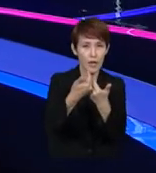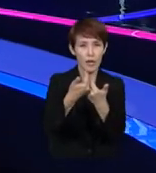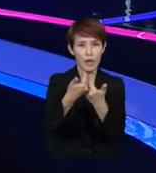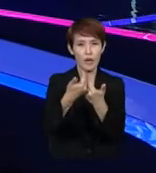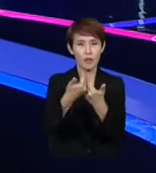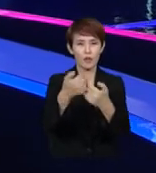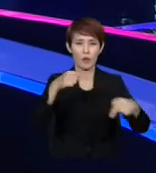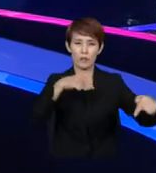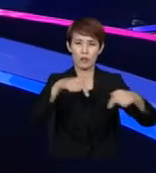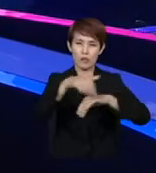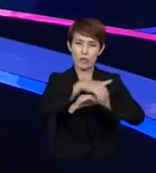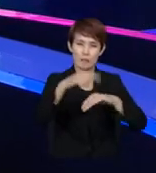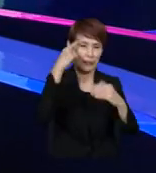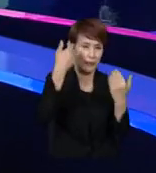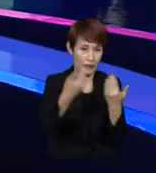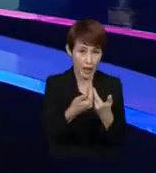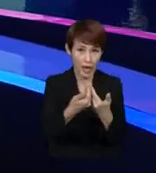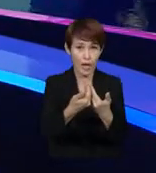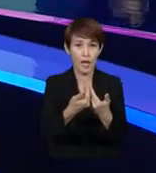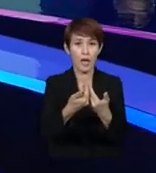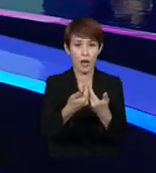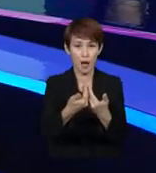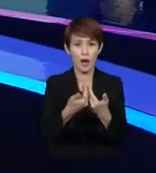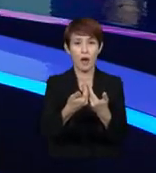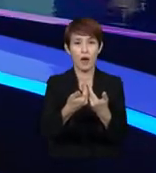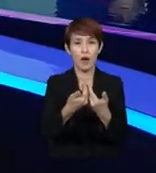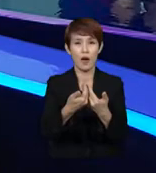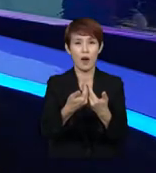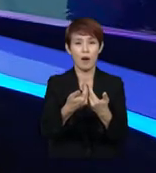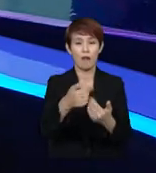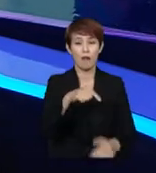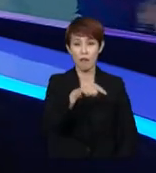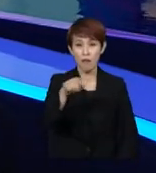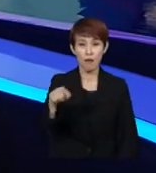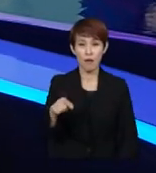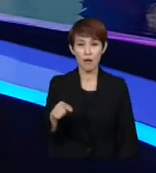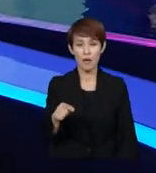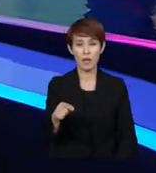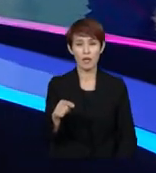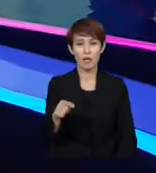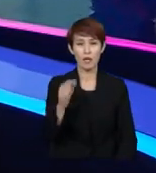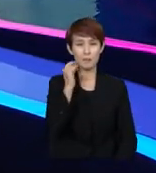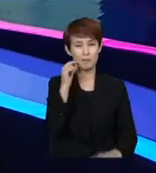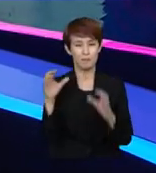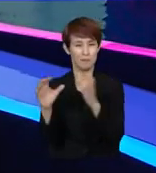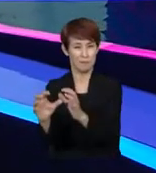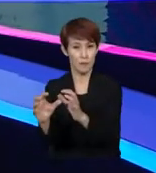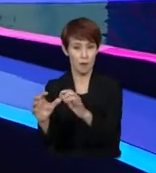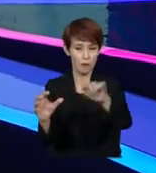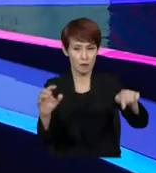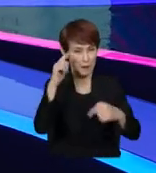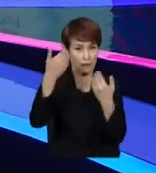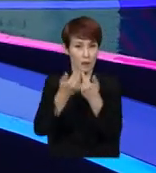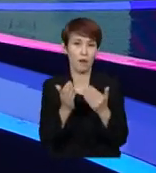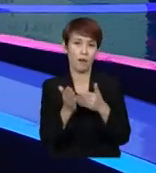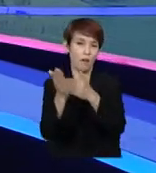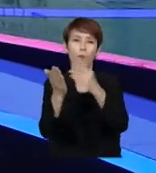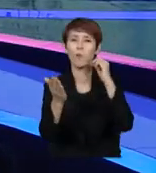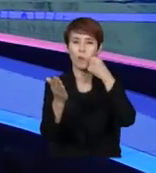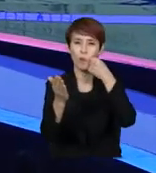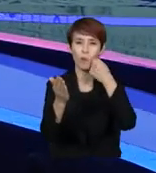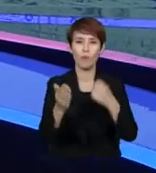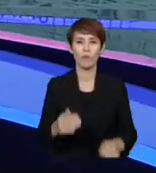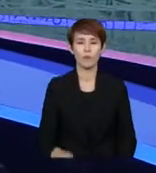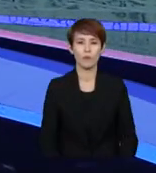a particular leader. All of which is a long-winded way of saying that if we don't have intra-party democracy or pluralism, in